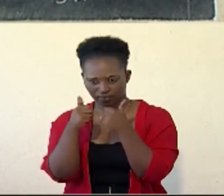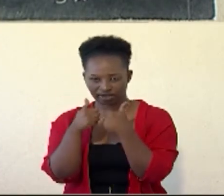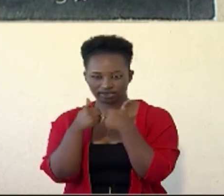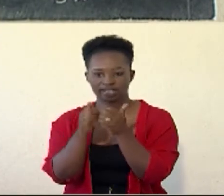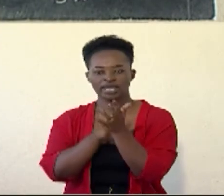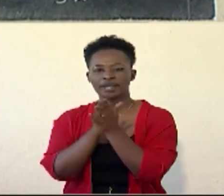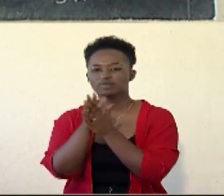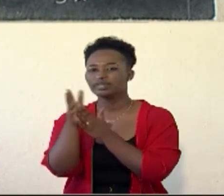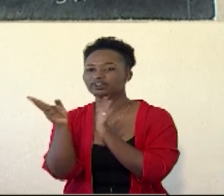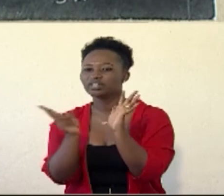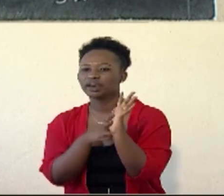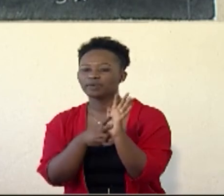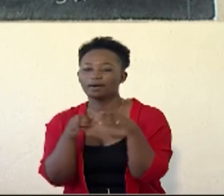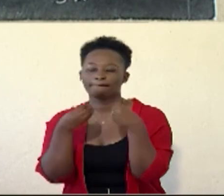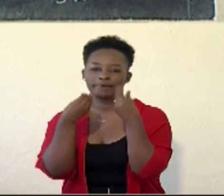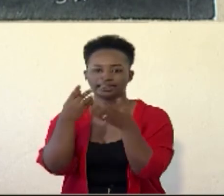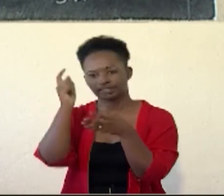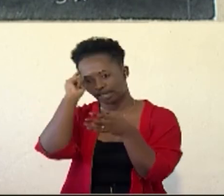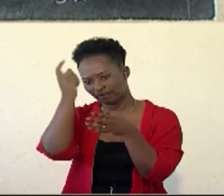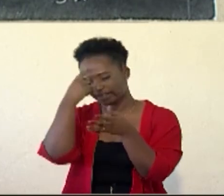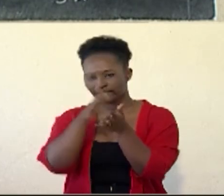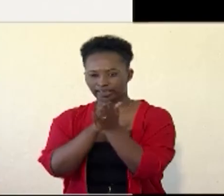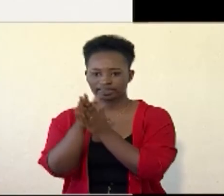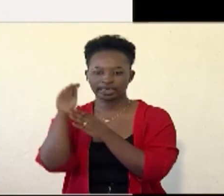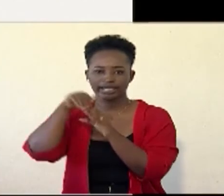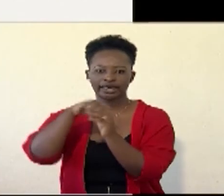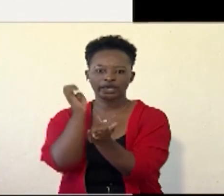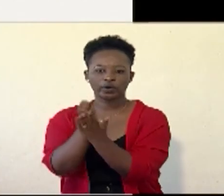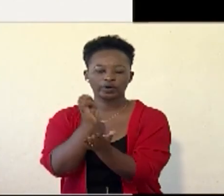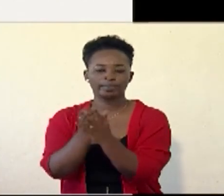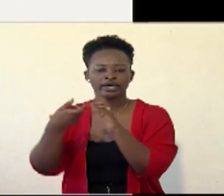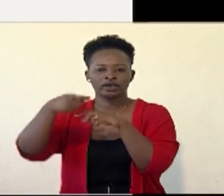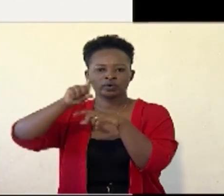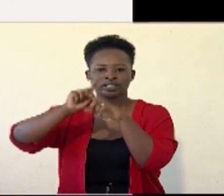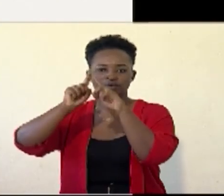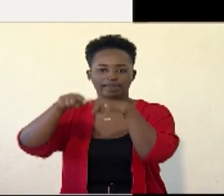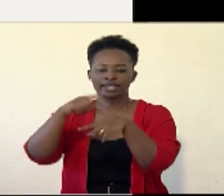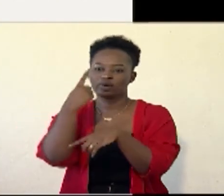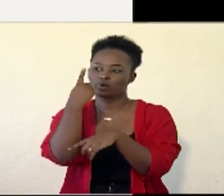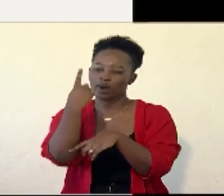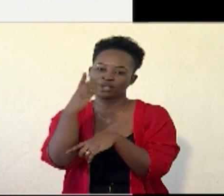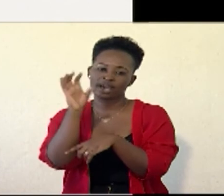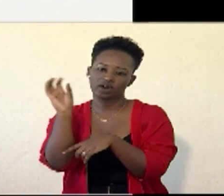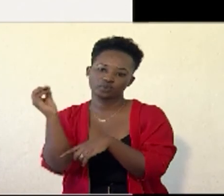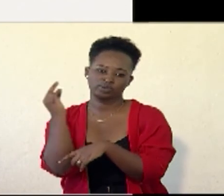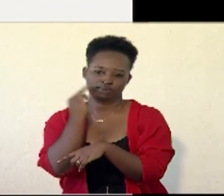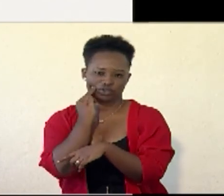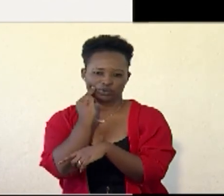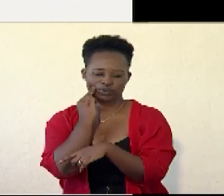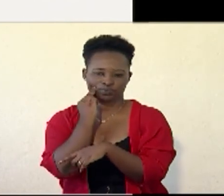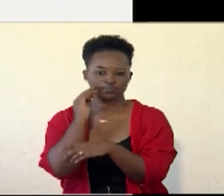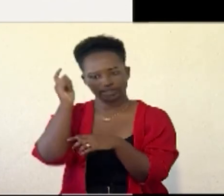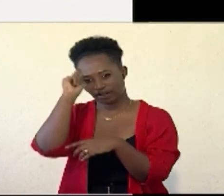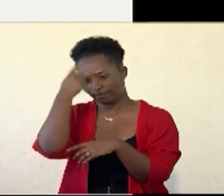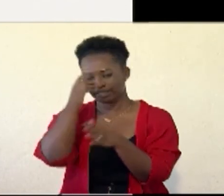expenditure is, given that the government expenditure in an economy increased by 100 million, government